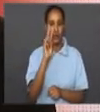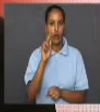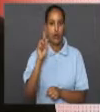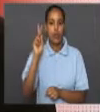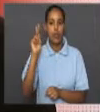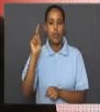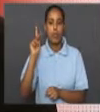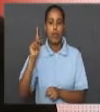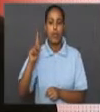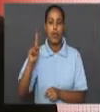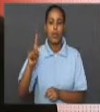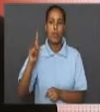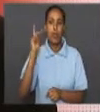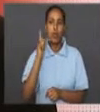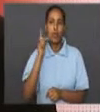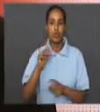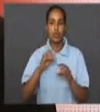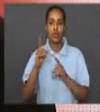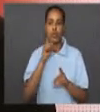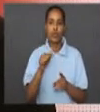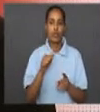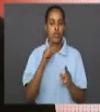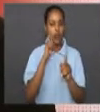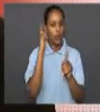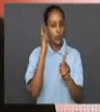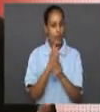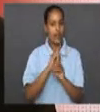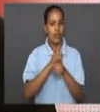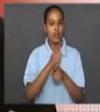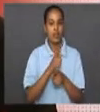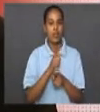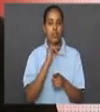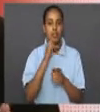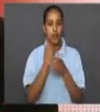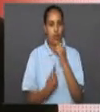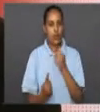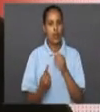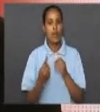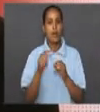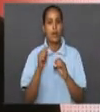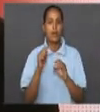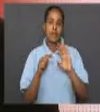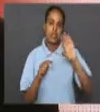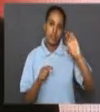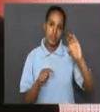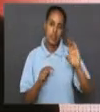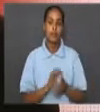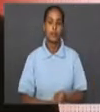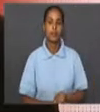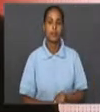polymers do not. Therefore, the correct answer can only be C.